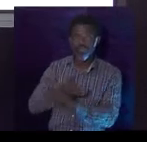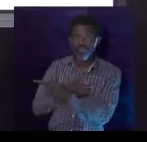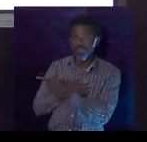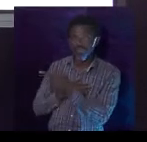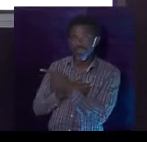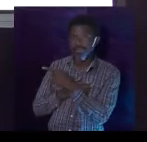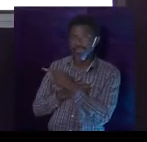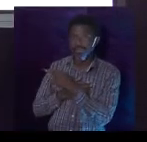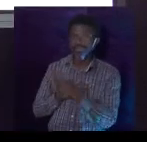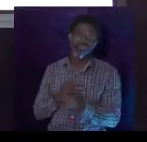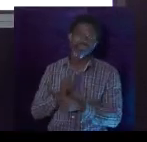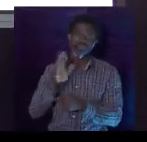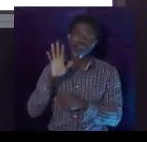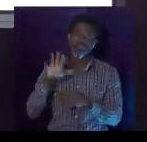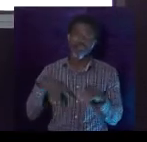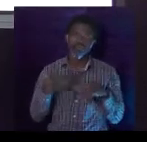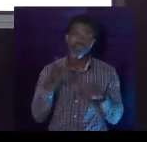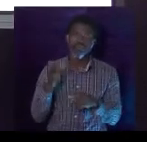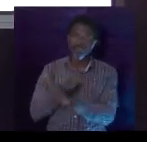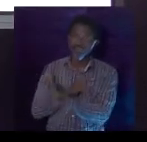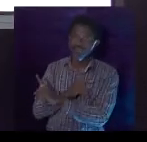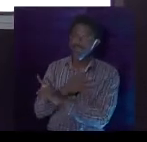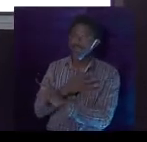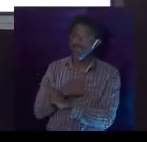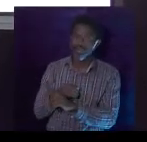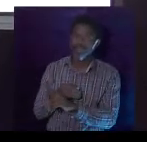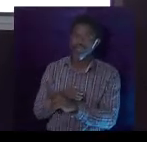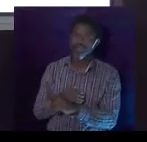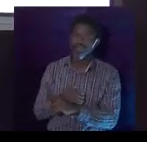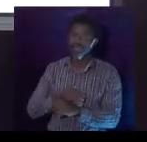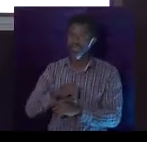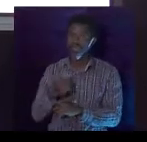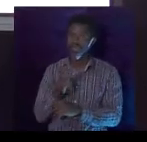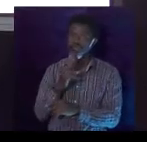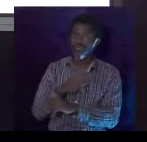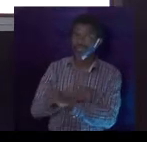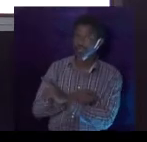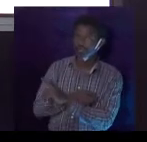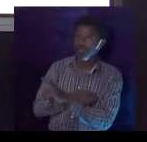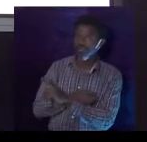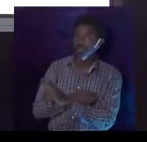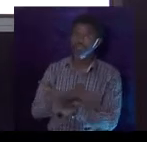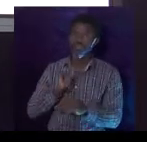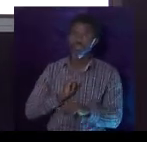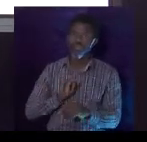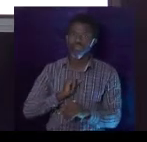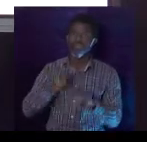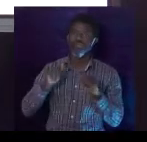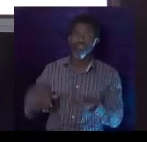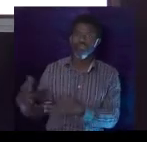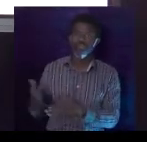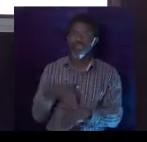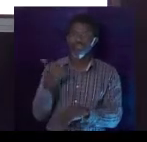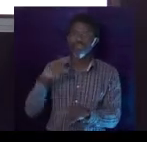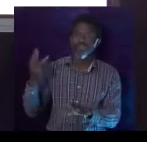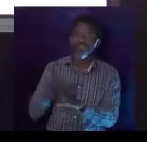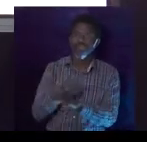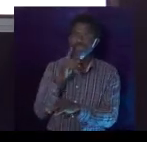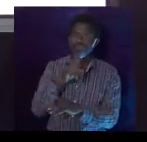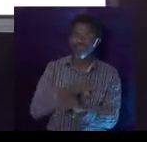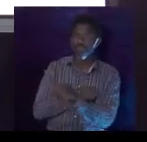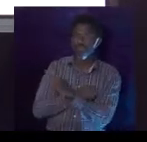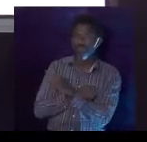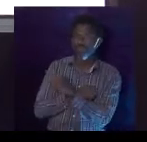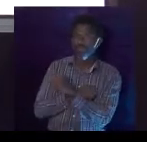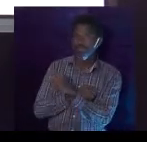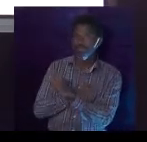numbers here. I see that 5 goes here 1 and 5 goes here 2. So I can bring 10 times 1, which is 10. I bring